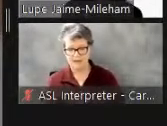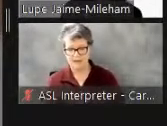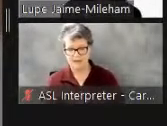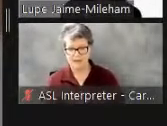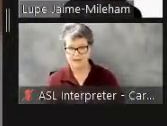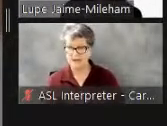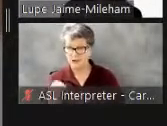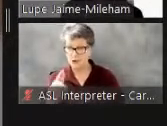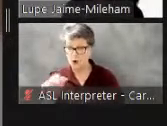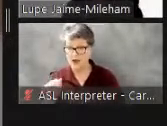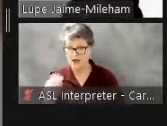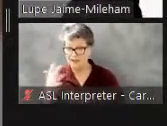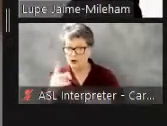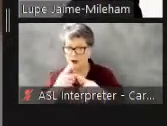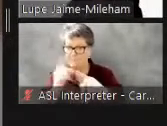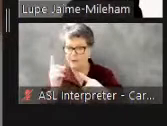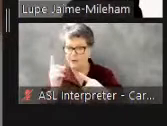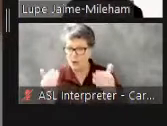Nora, you're unmuted.